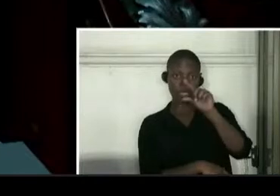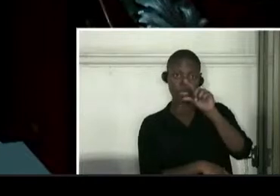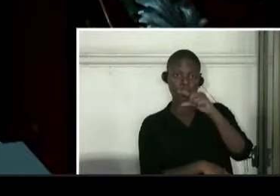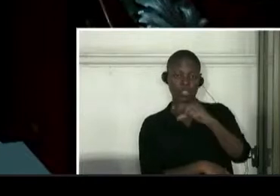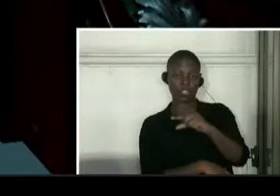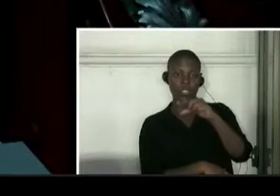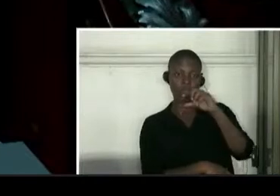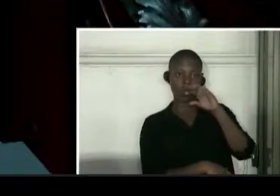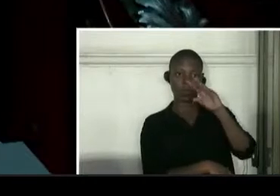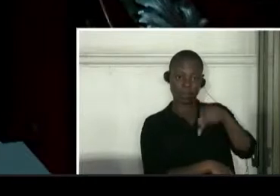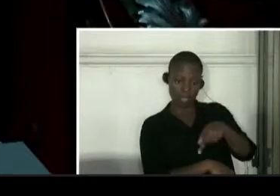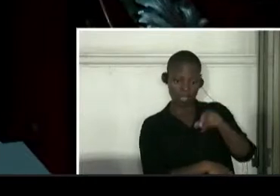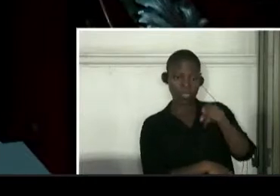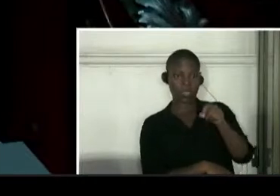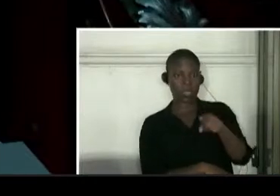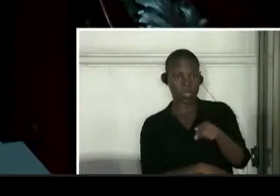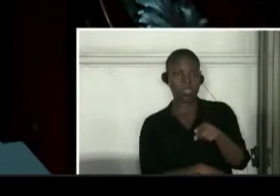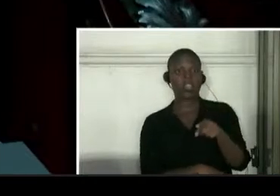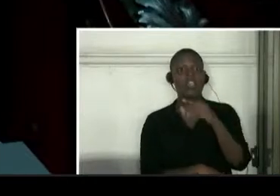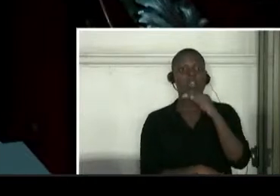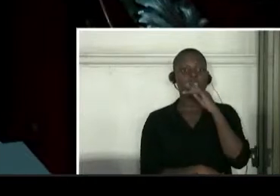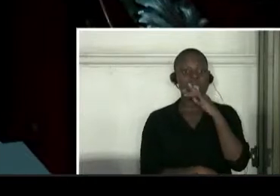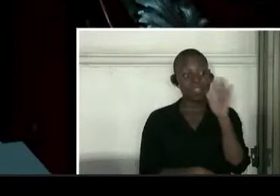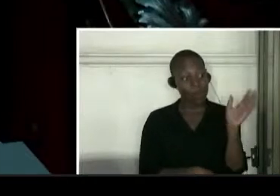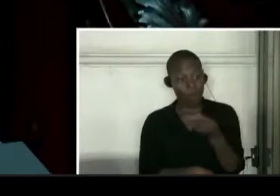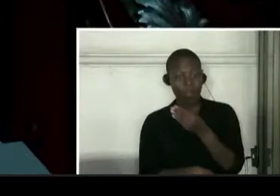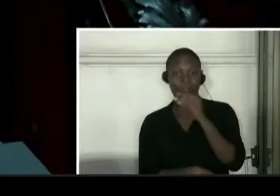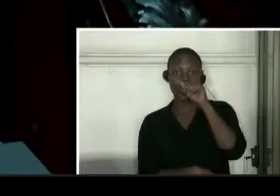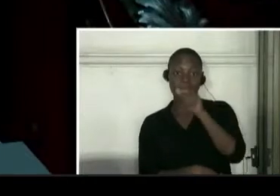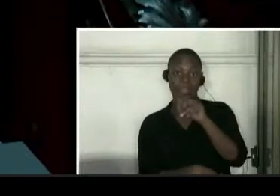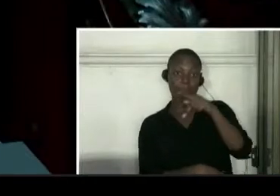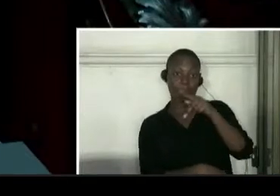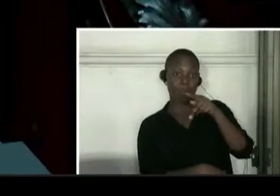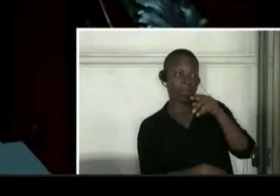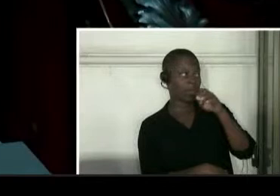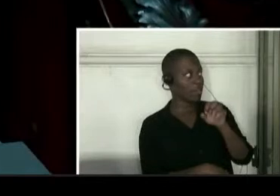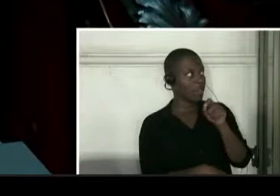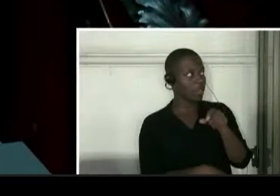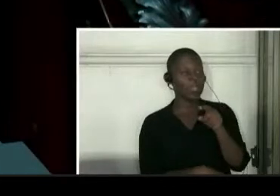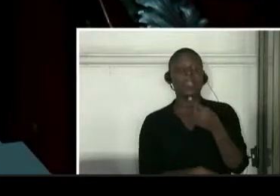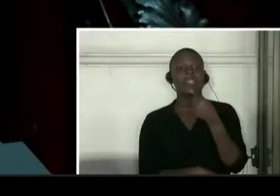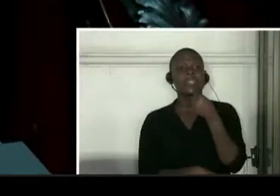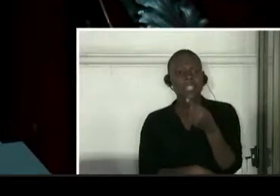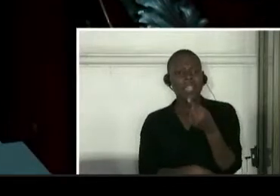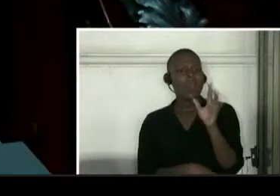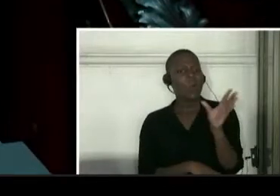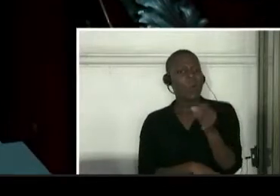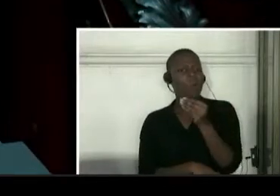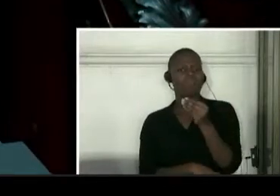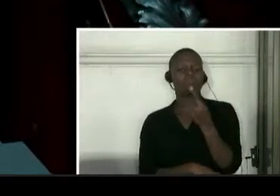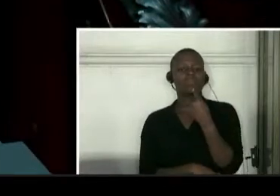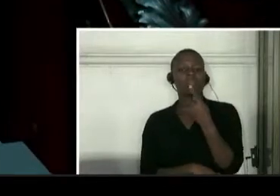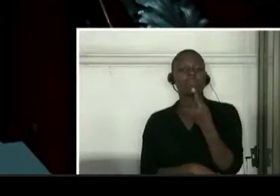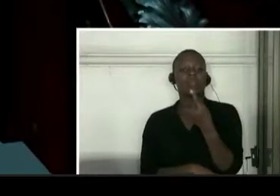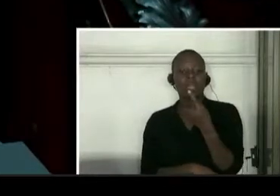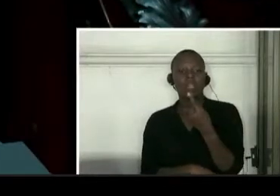well as the PGDP throughout the APP. The department also clearly states the